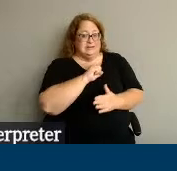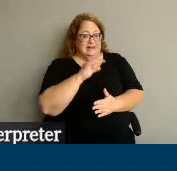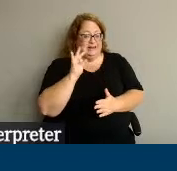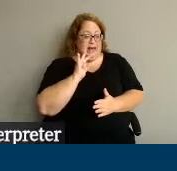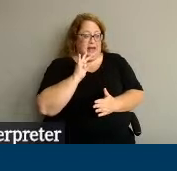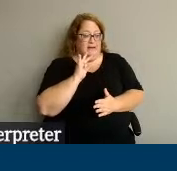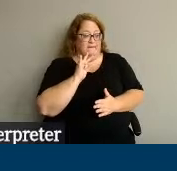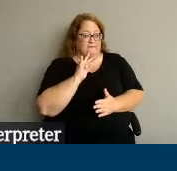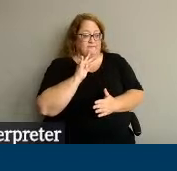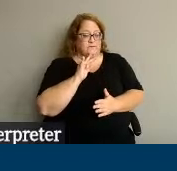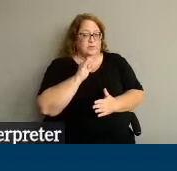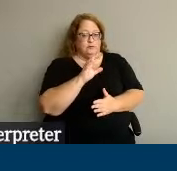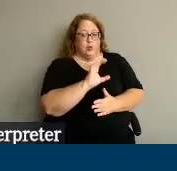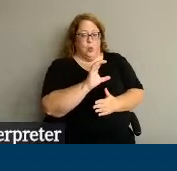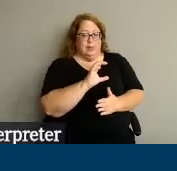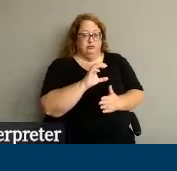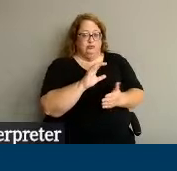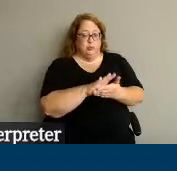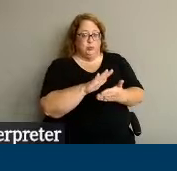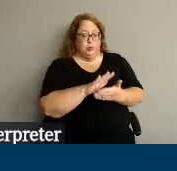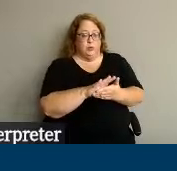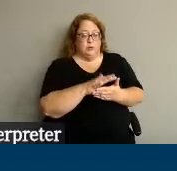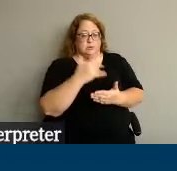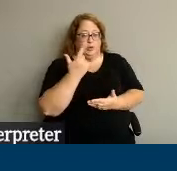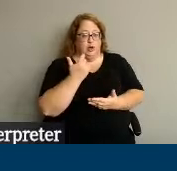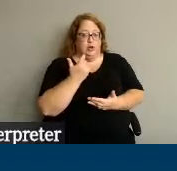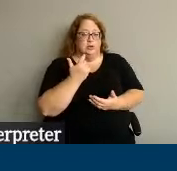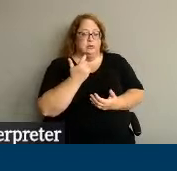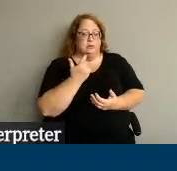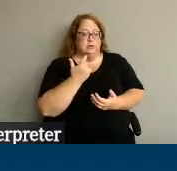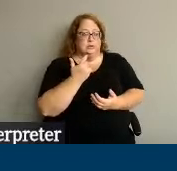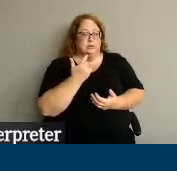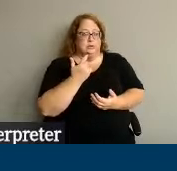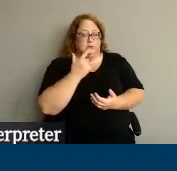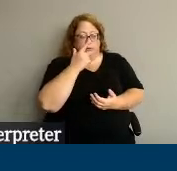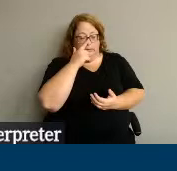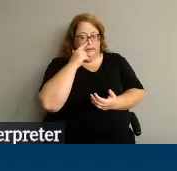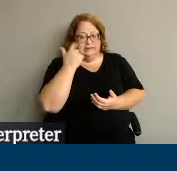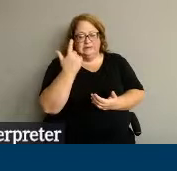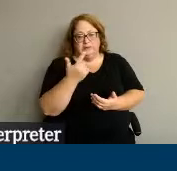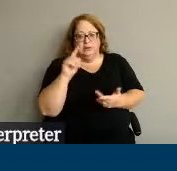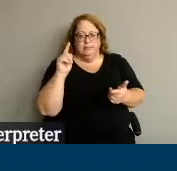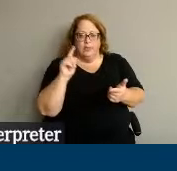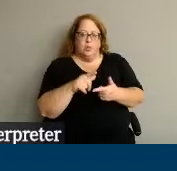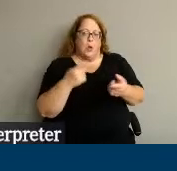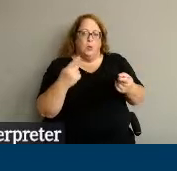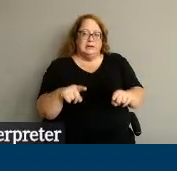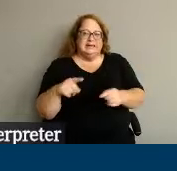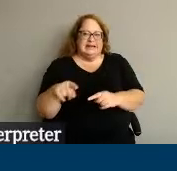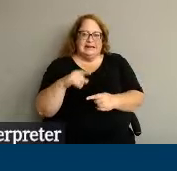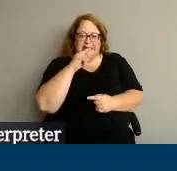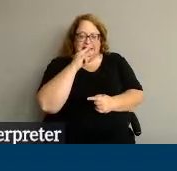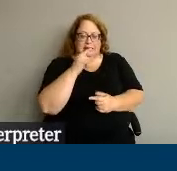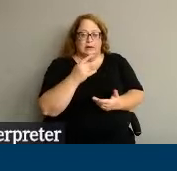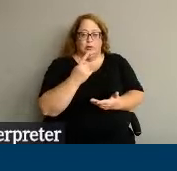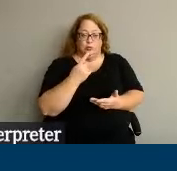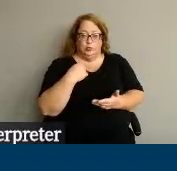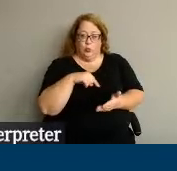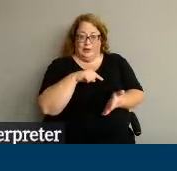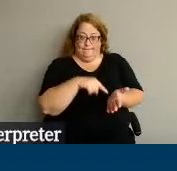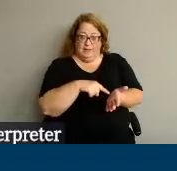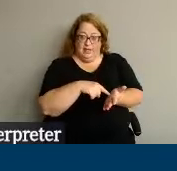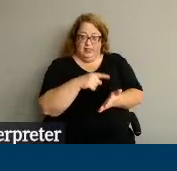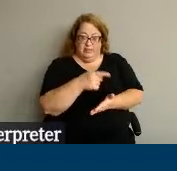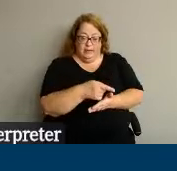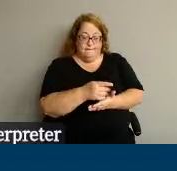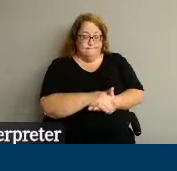for coalition schools, because this is a low-incident kiddo or whatever, do we build up for